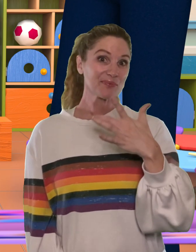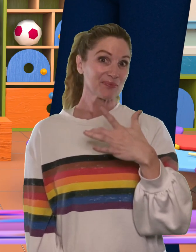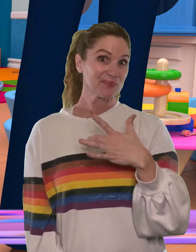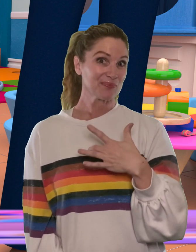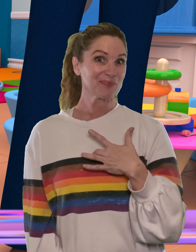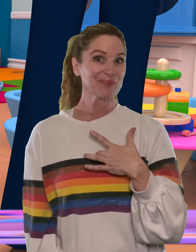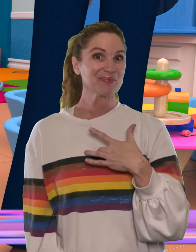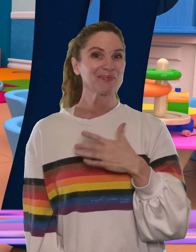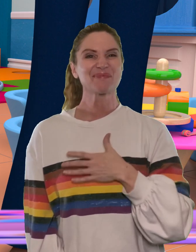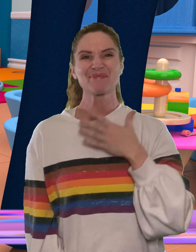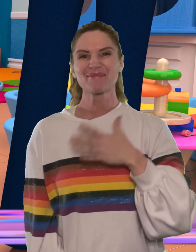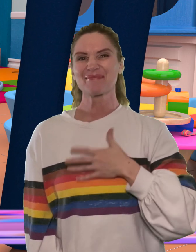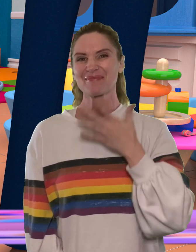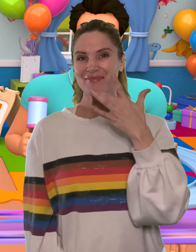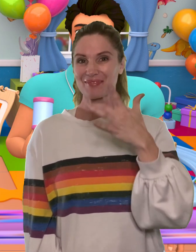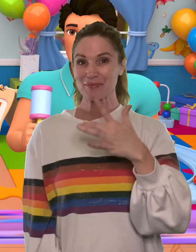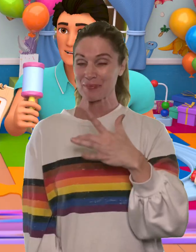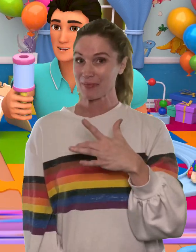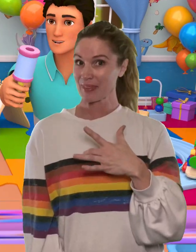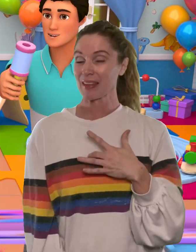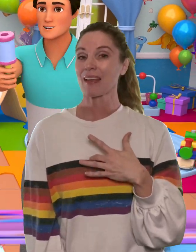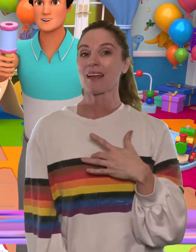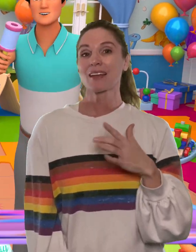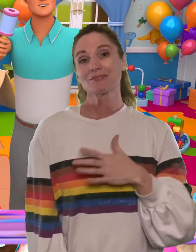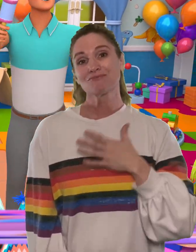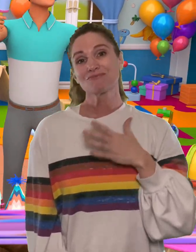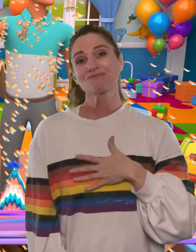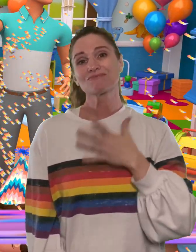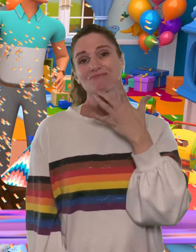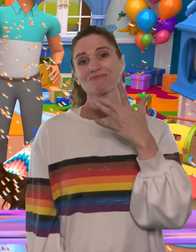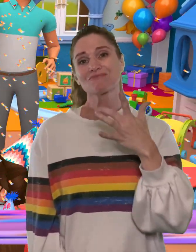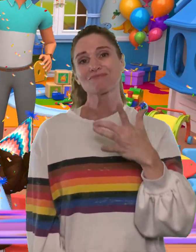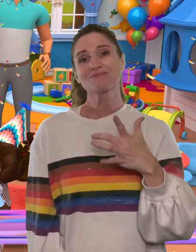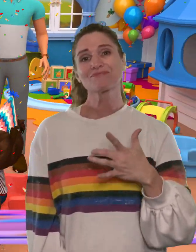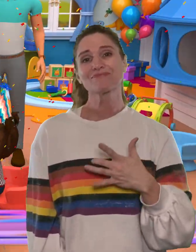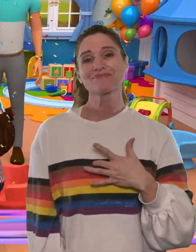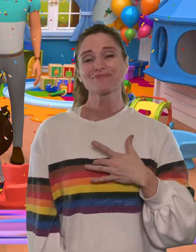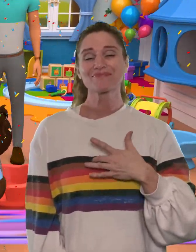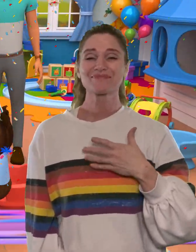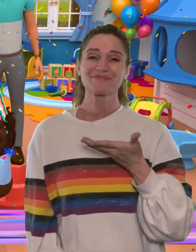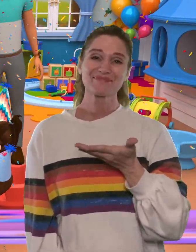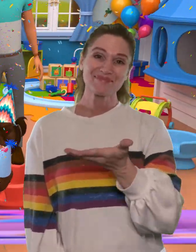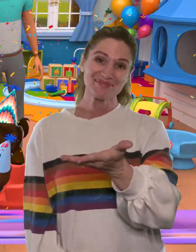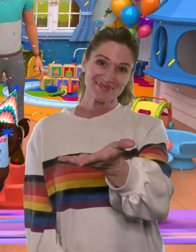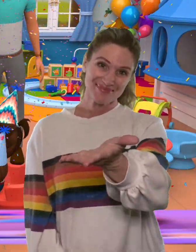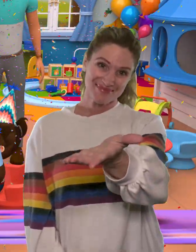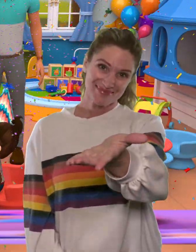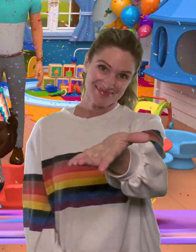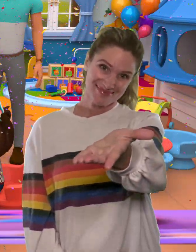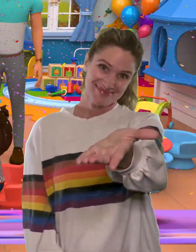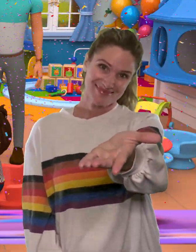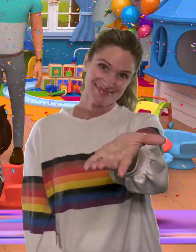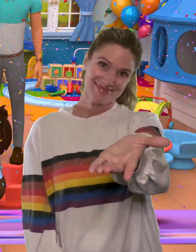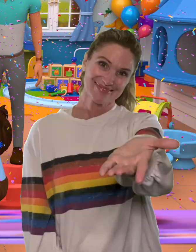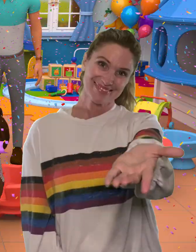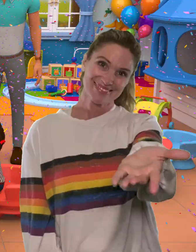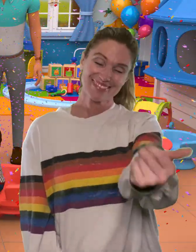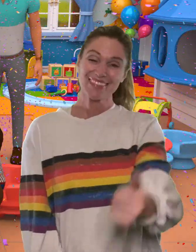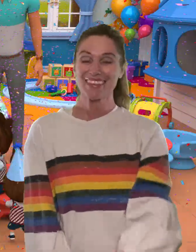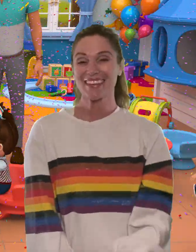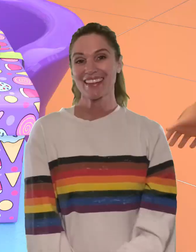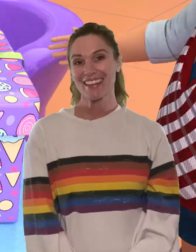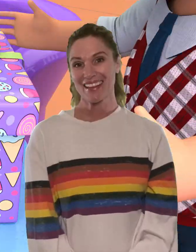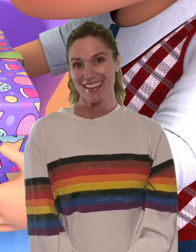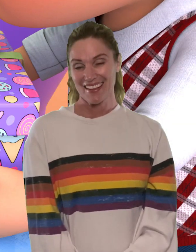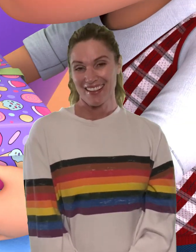happy birthday happy birthday happy birthday to you